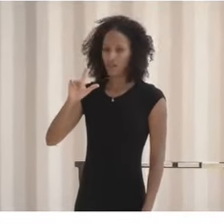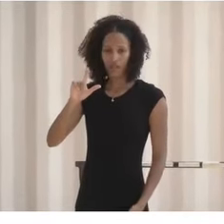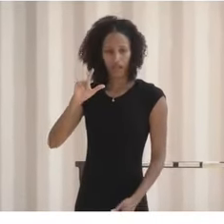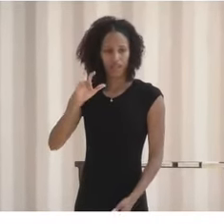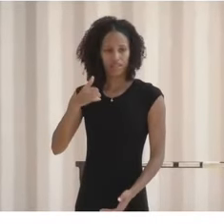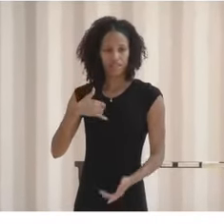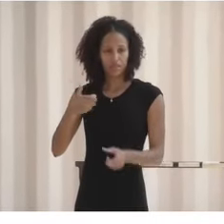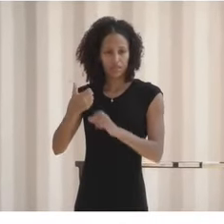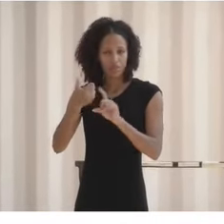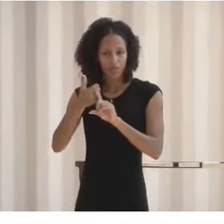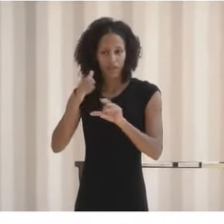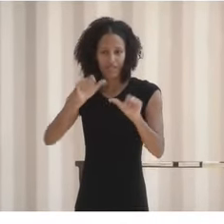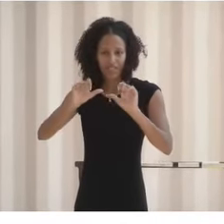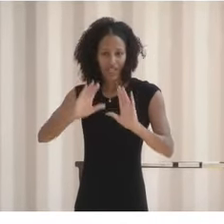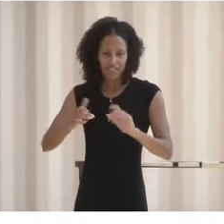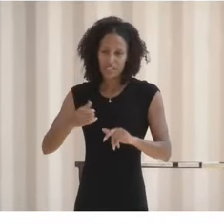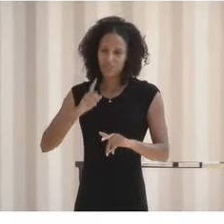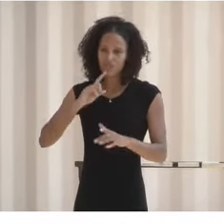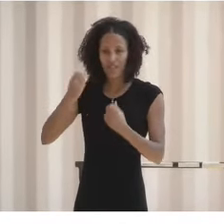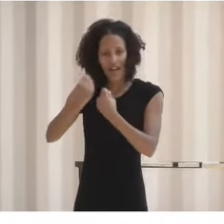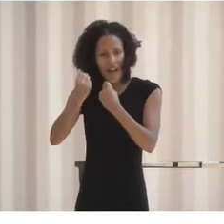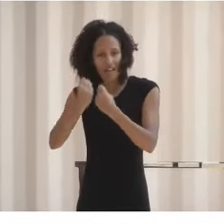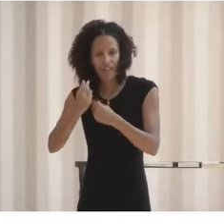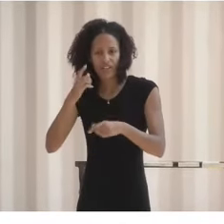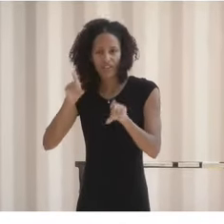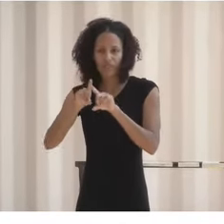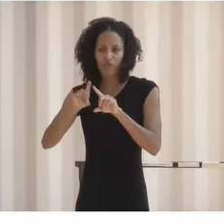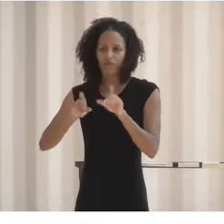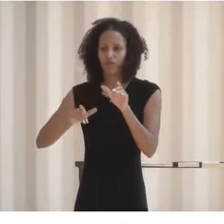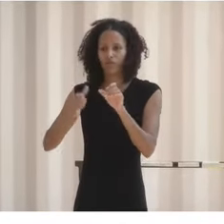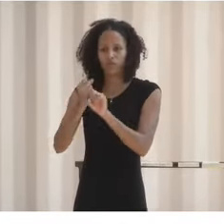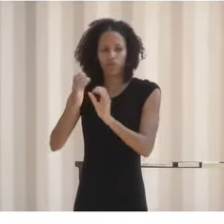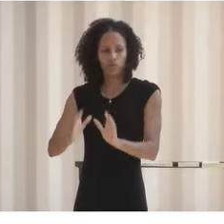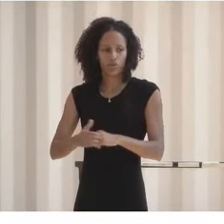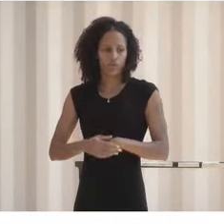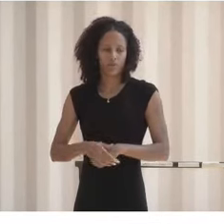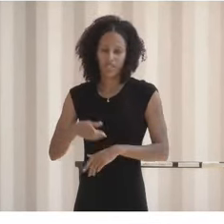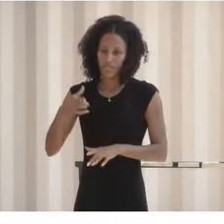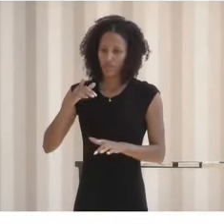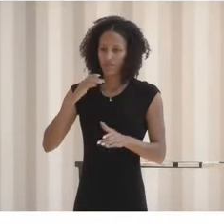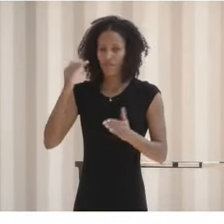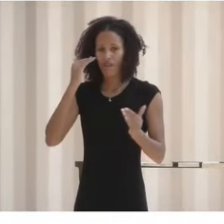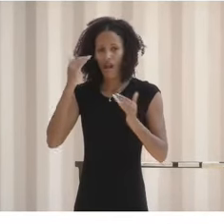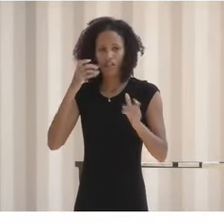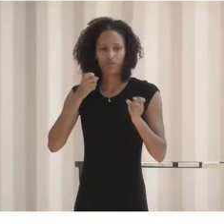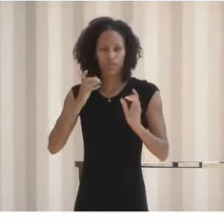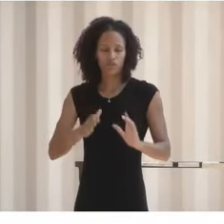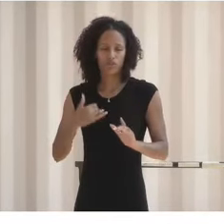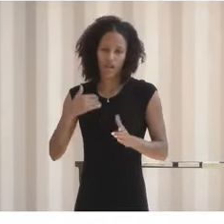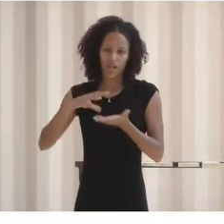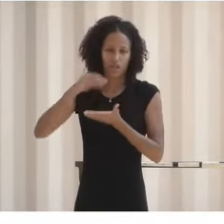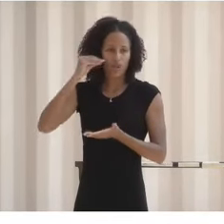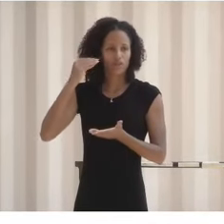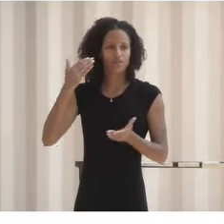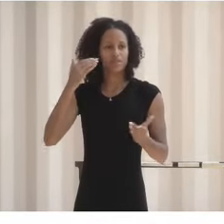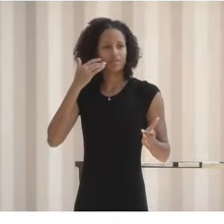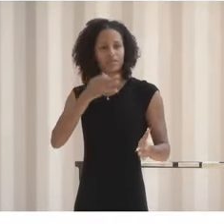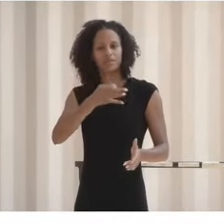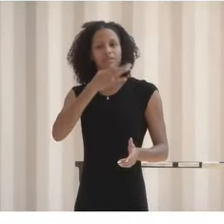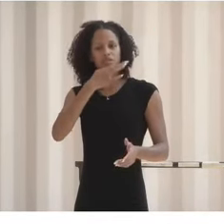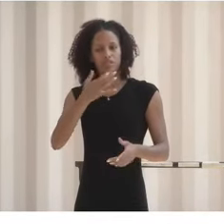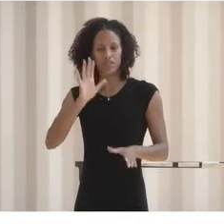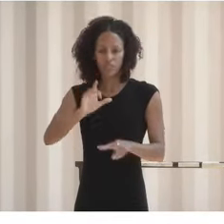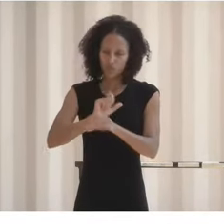scientist, ocean advocate, and film producer. Formerly with the World Bank, where he was a knowledge management and learning specialist. His work